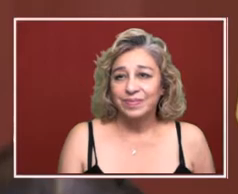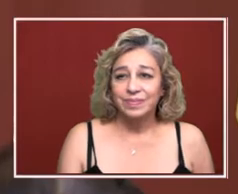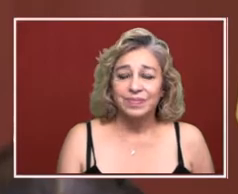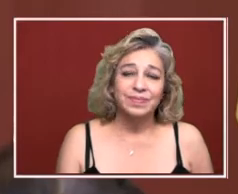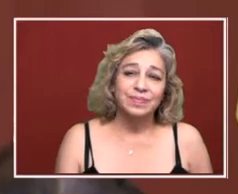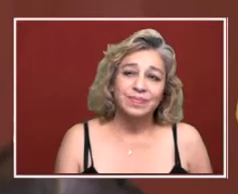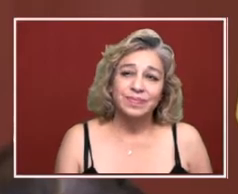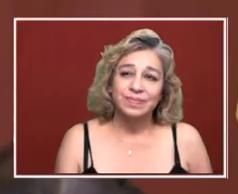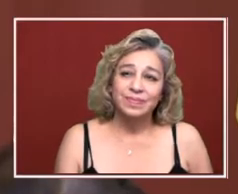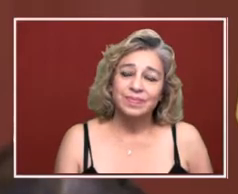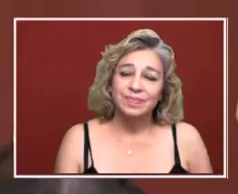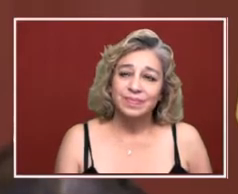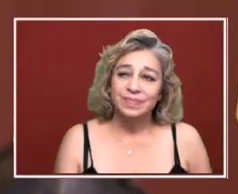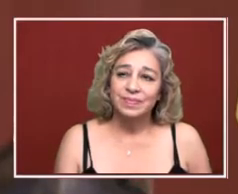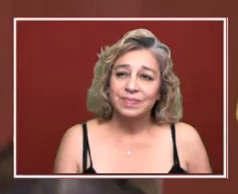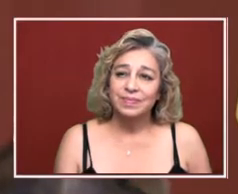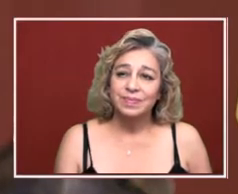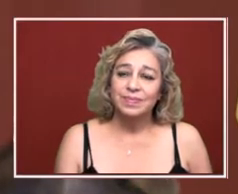Estos programas